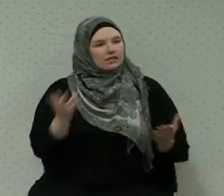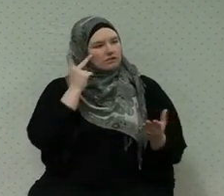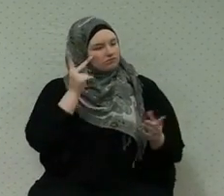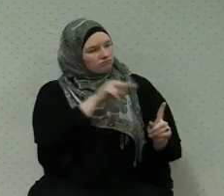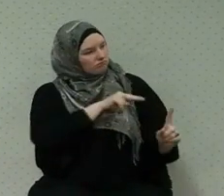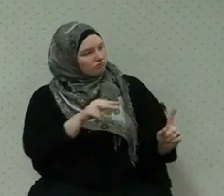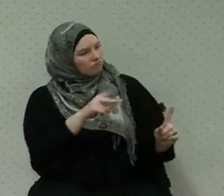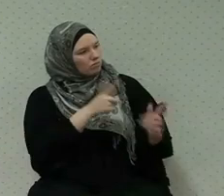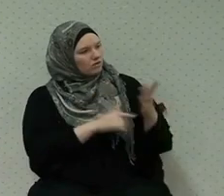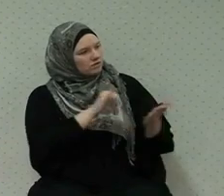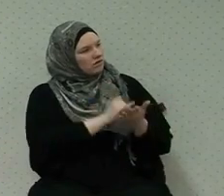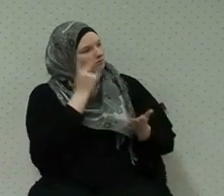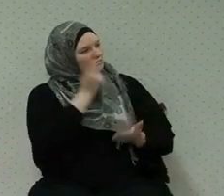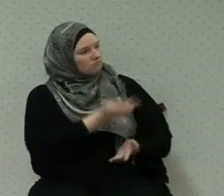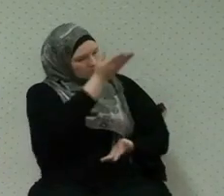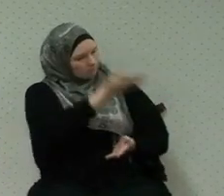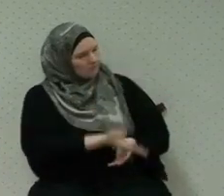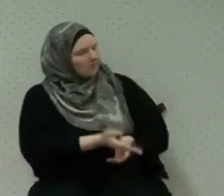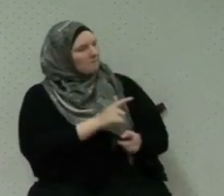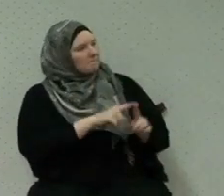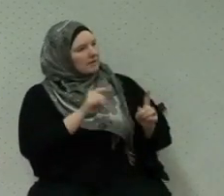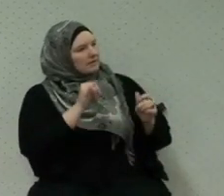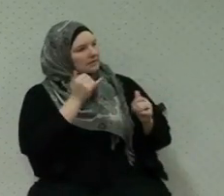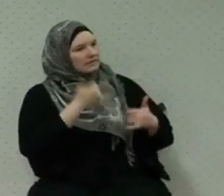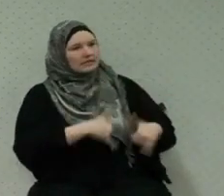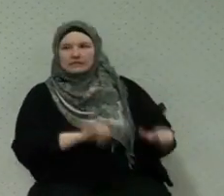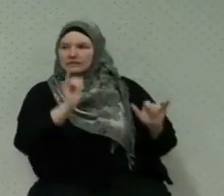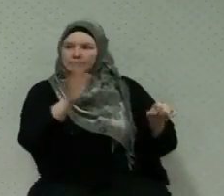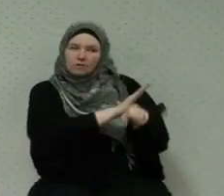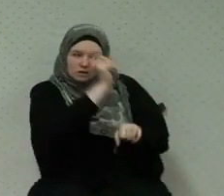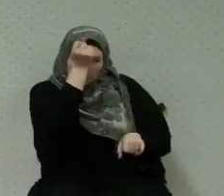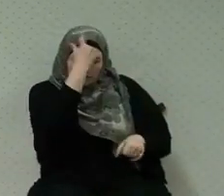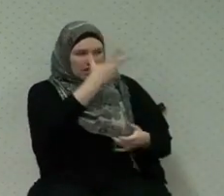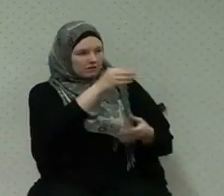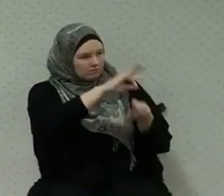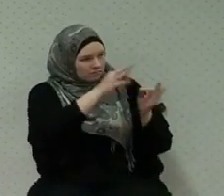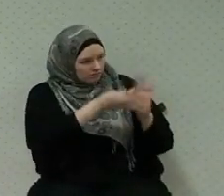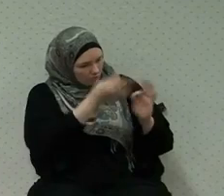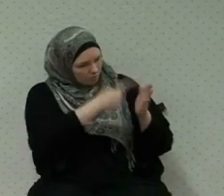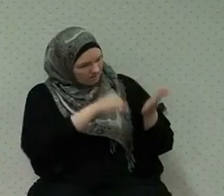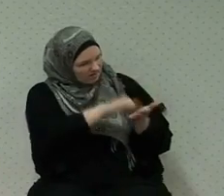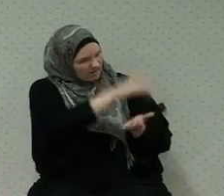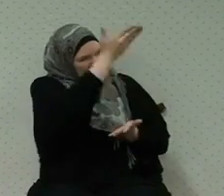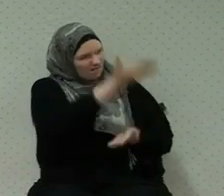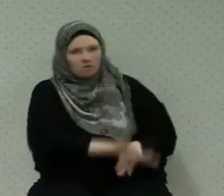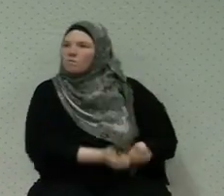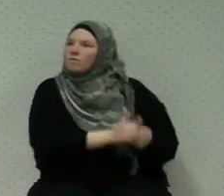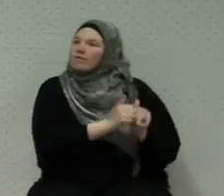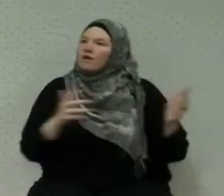are, you still cannot interpret, you cannot read it on your own